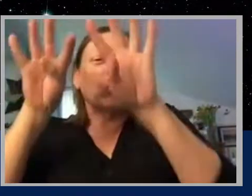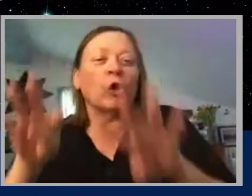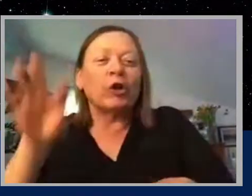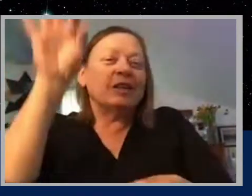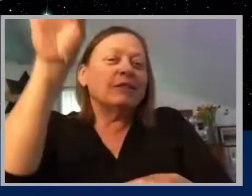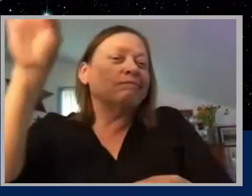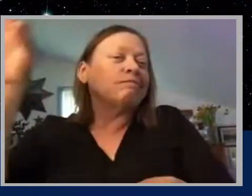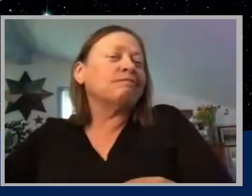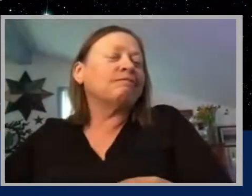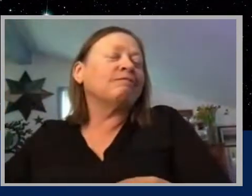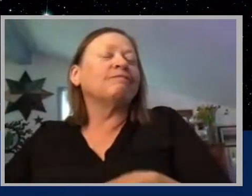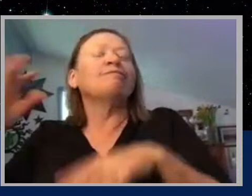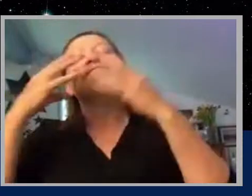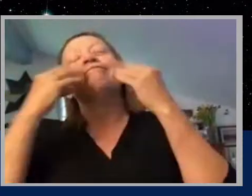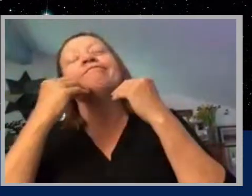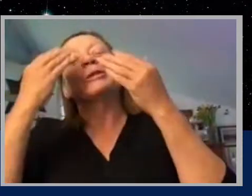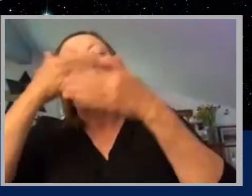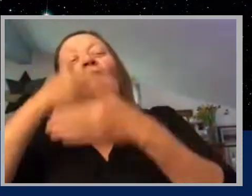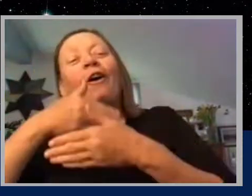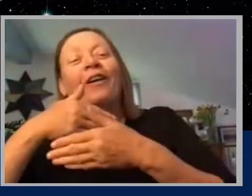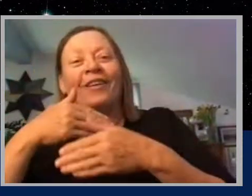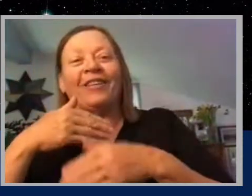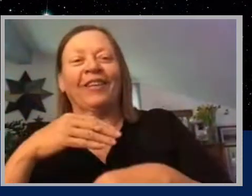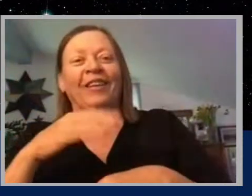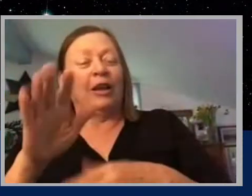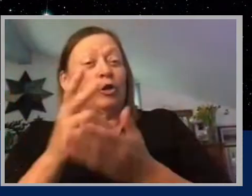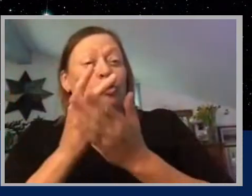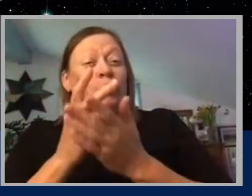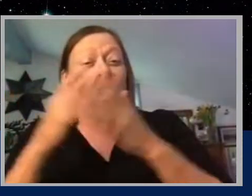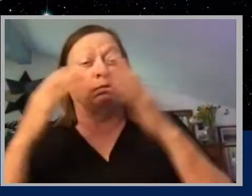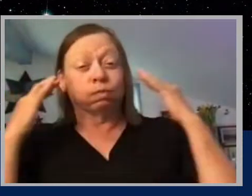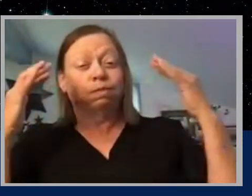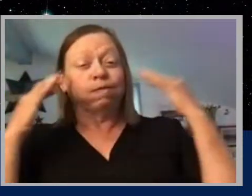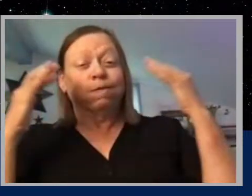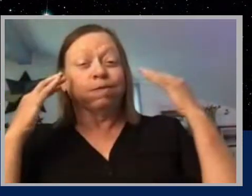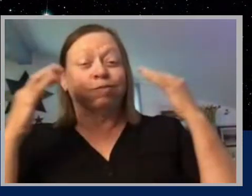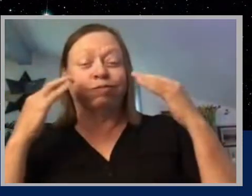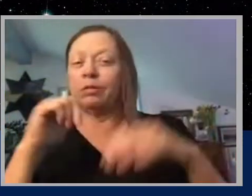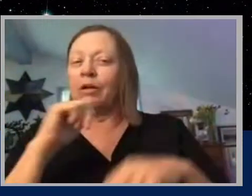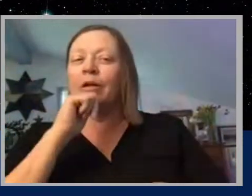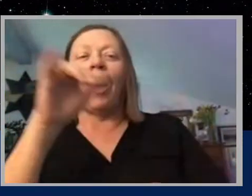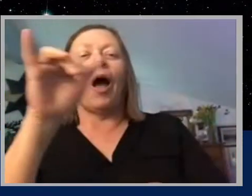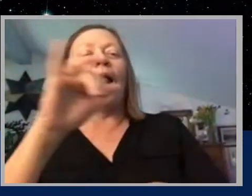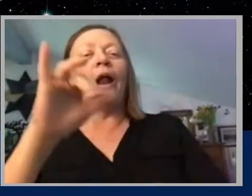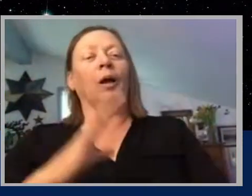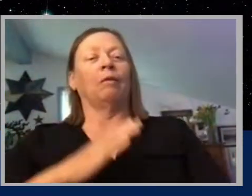any whatever you can. But the ship makes noise all night long. It's not like a cruise ship,